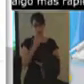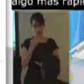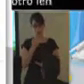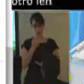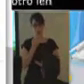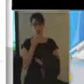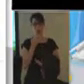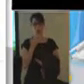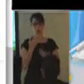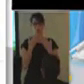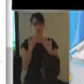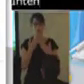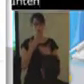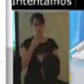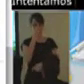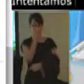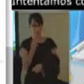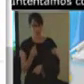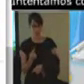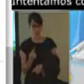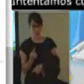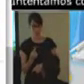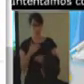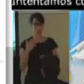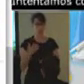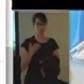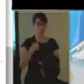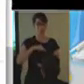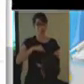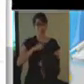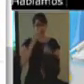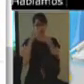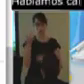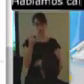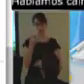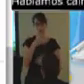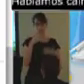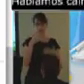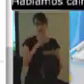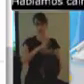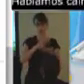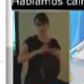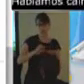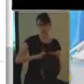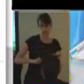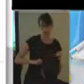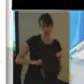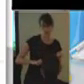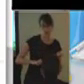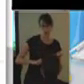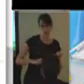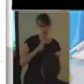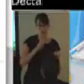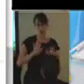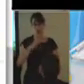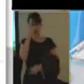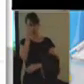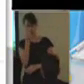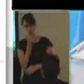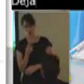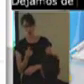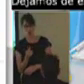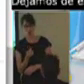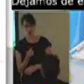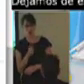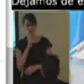language. We tried using images, pictures, and we gave indications that